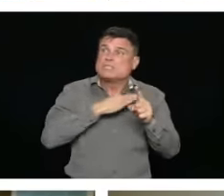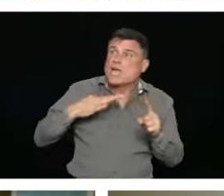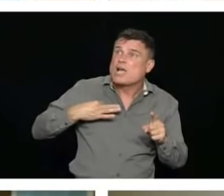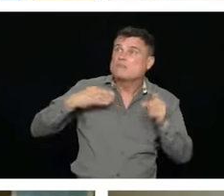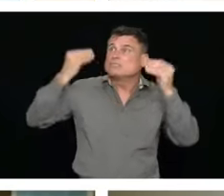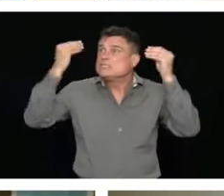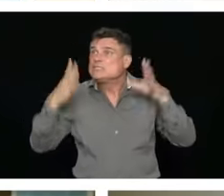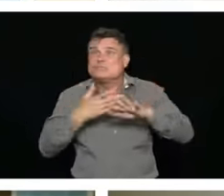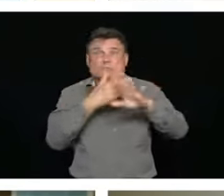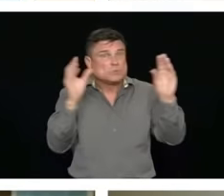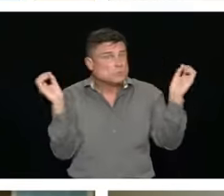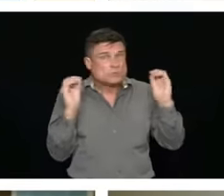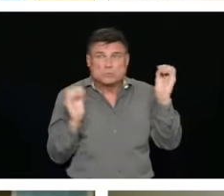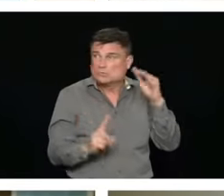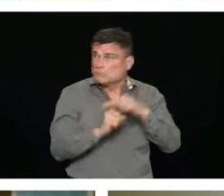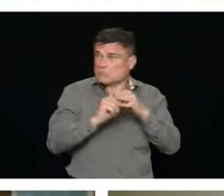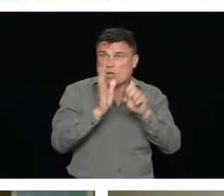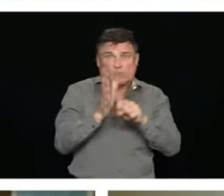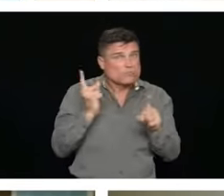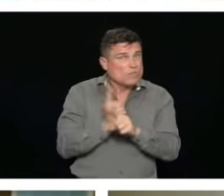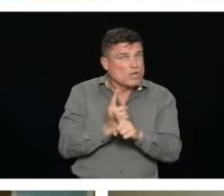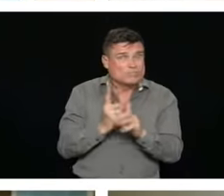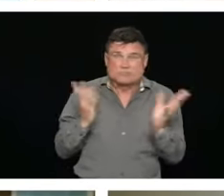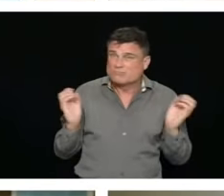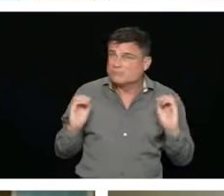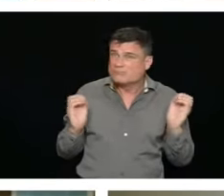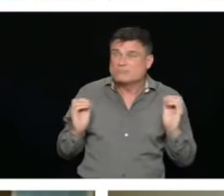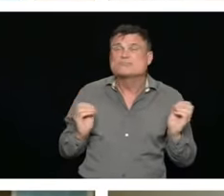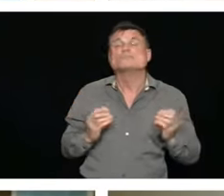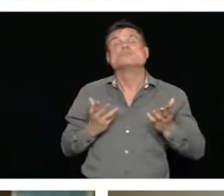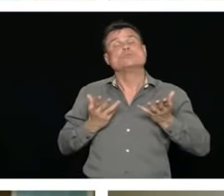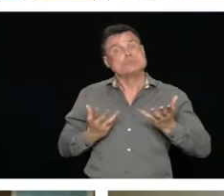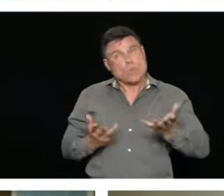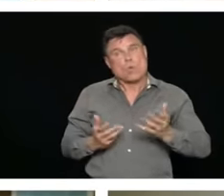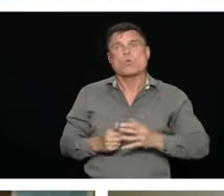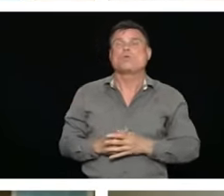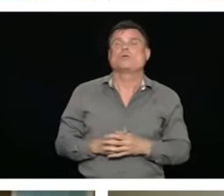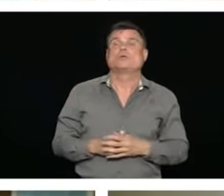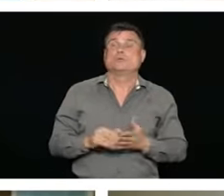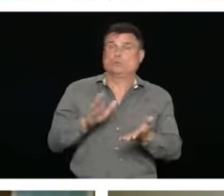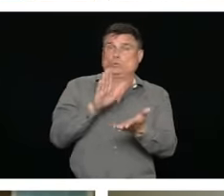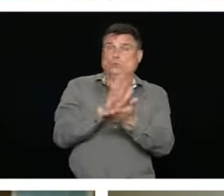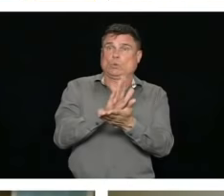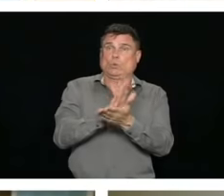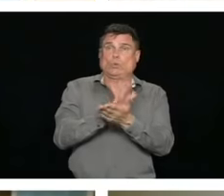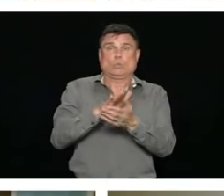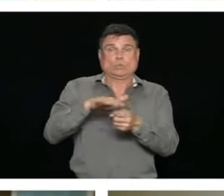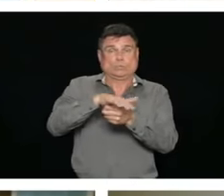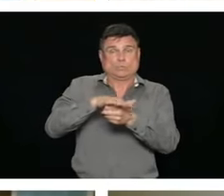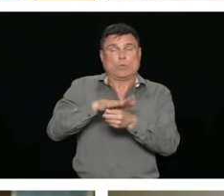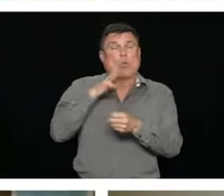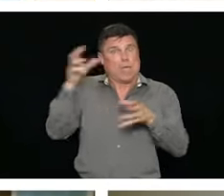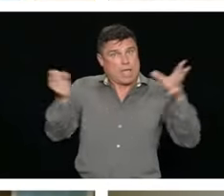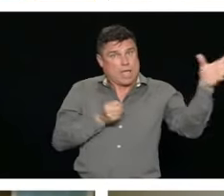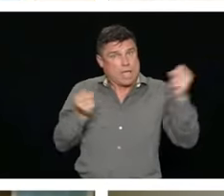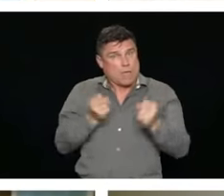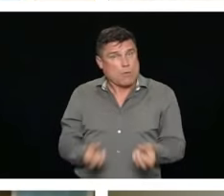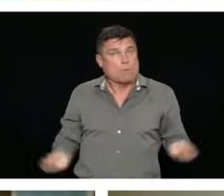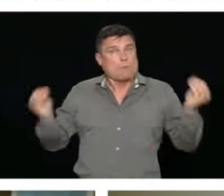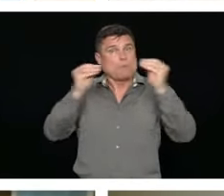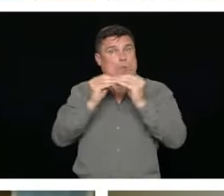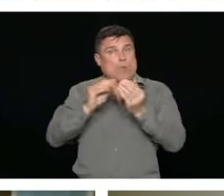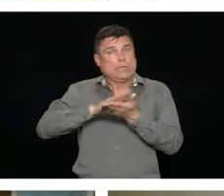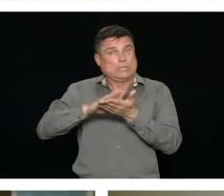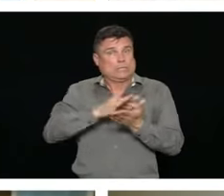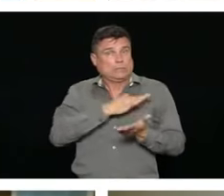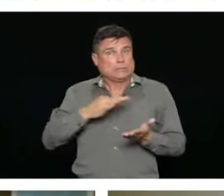extra cleaning staff? That's going to be up to each school district to determine, and they'll look at that school by school, and they'll determine whether that